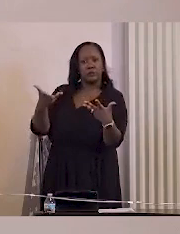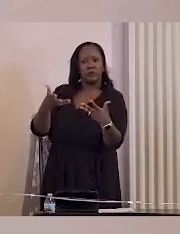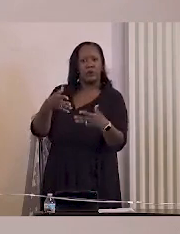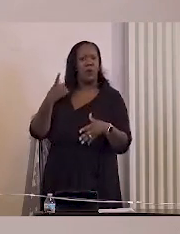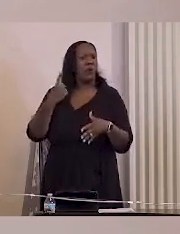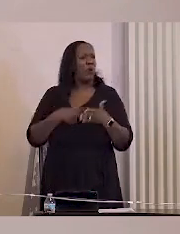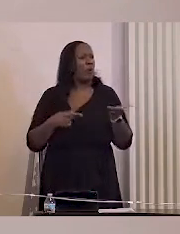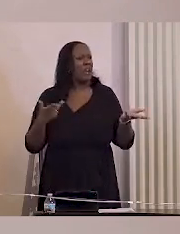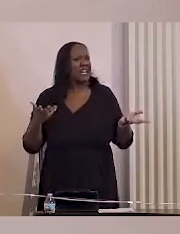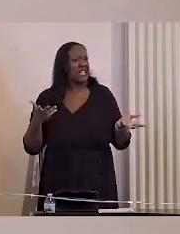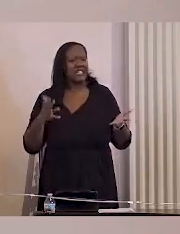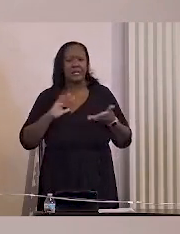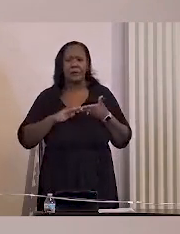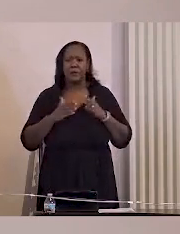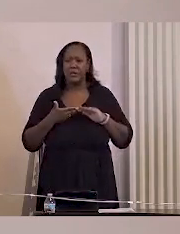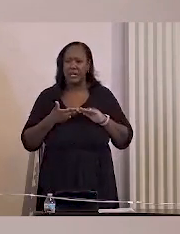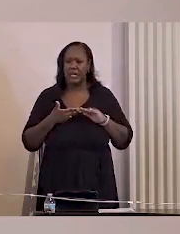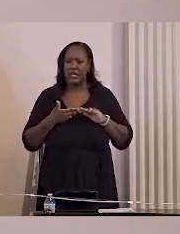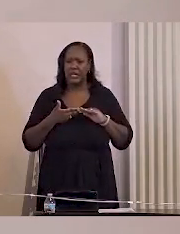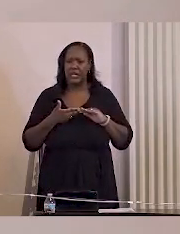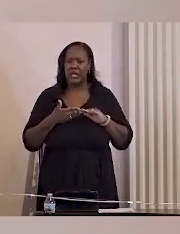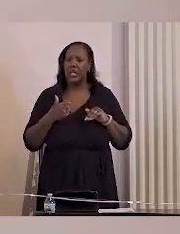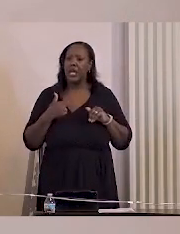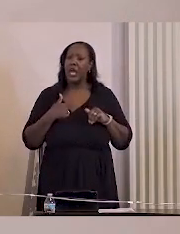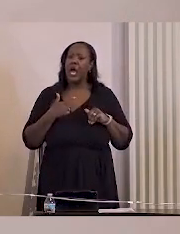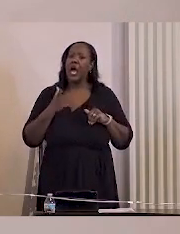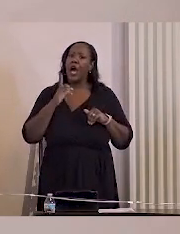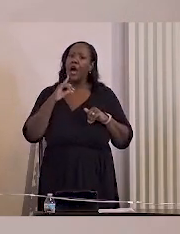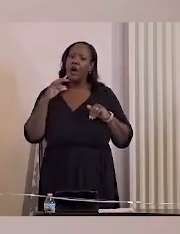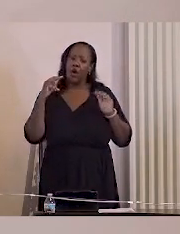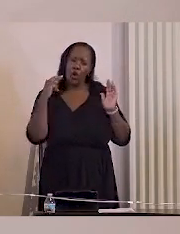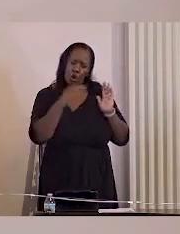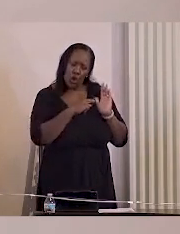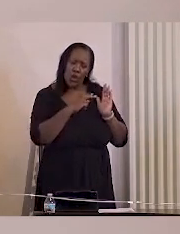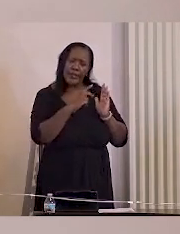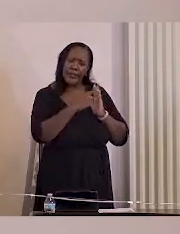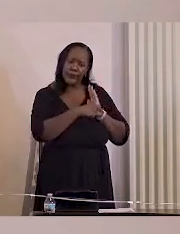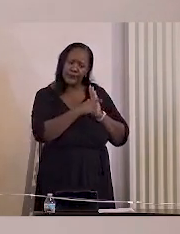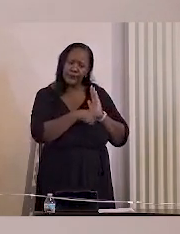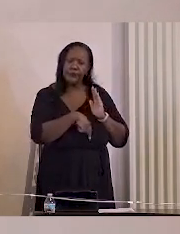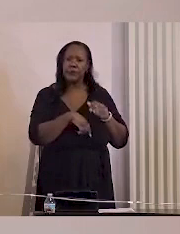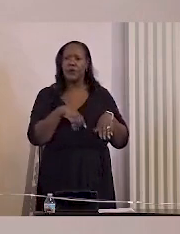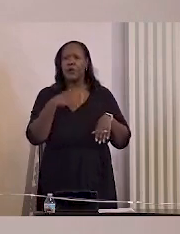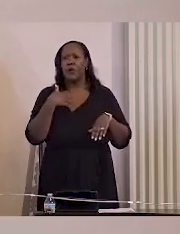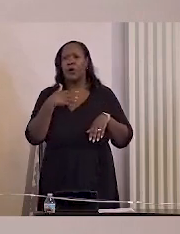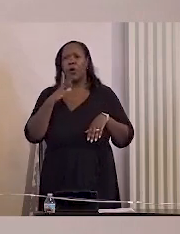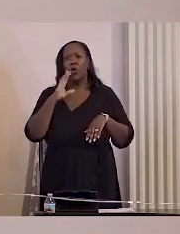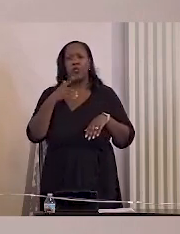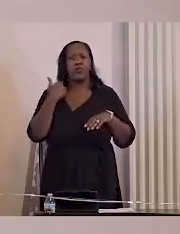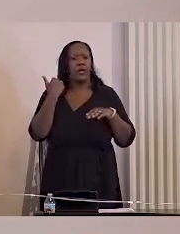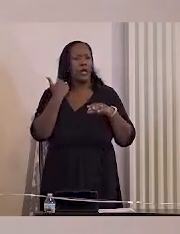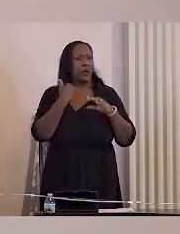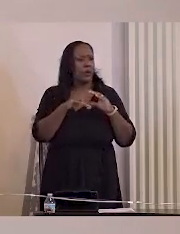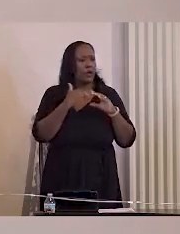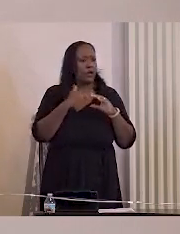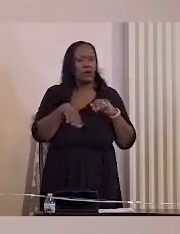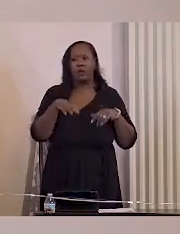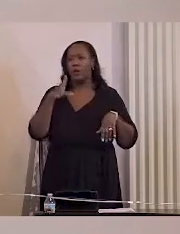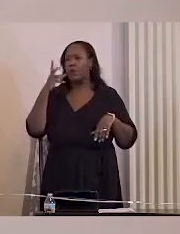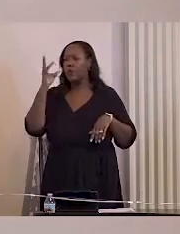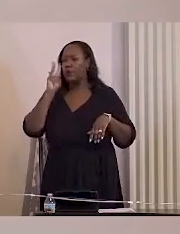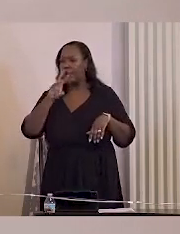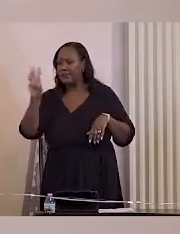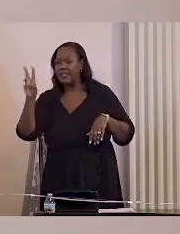it? And then I ask that you check out the order of service, the newsletter, the website. There's a lot of